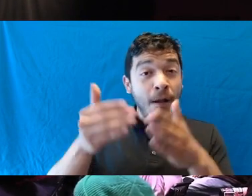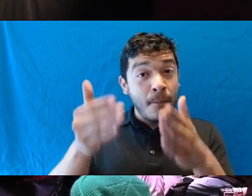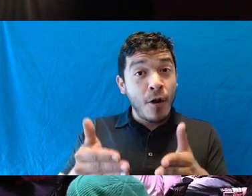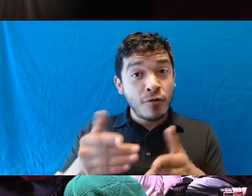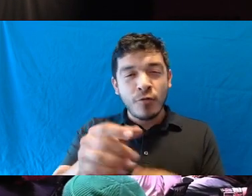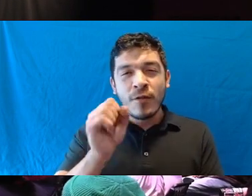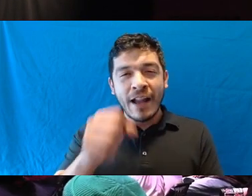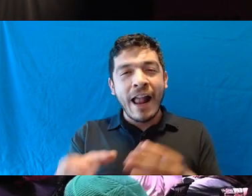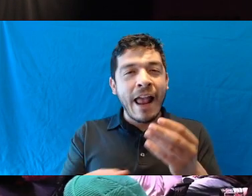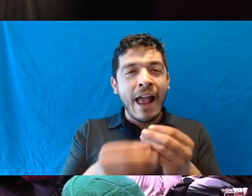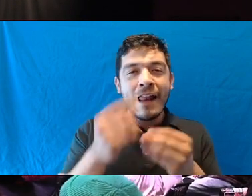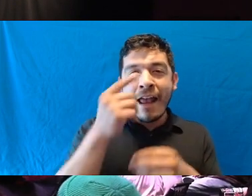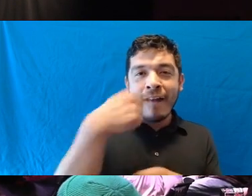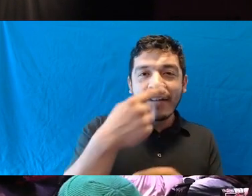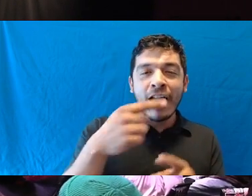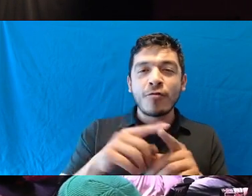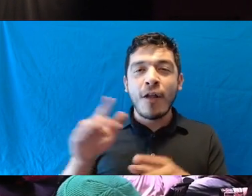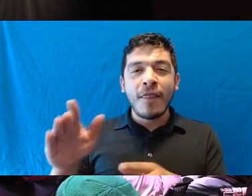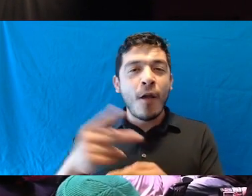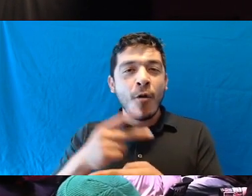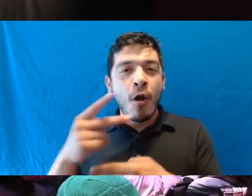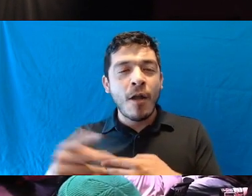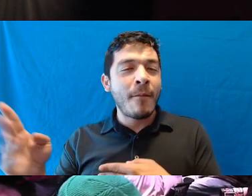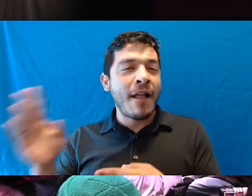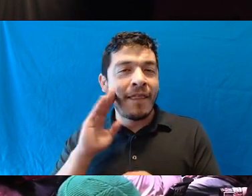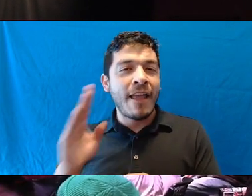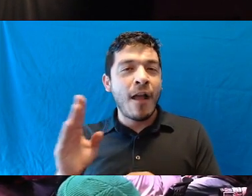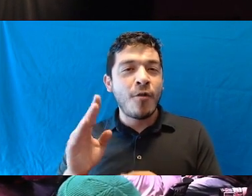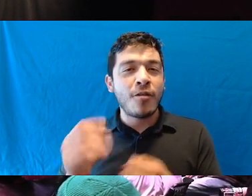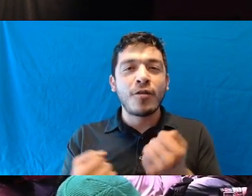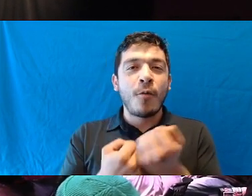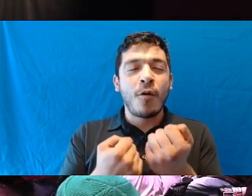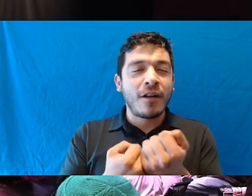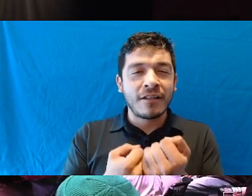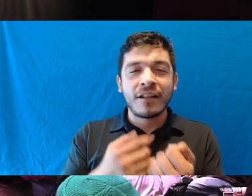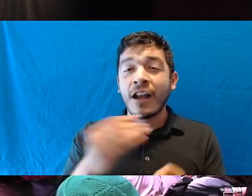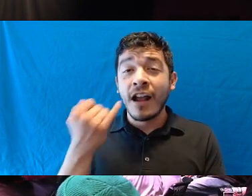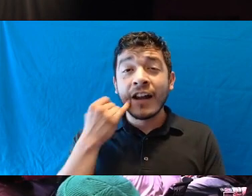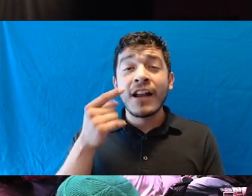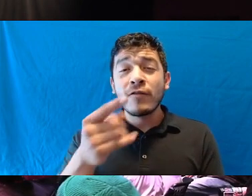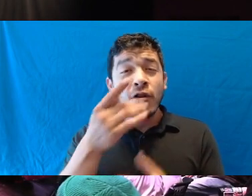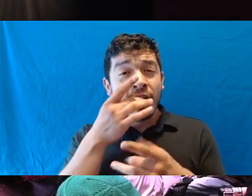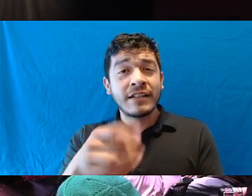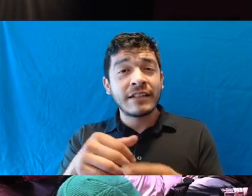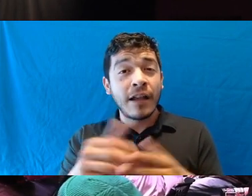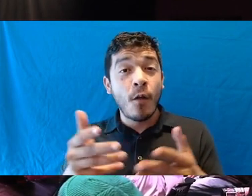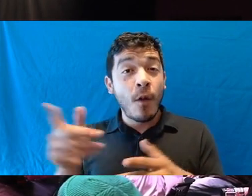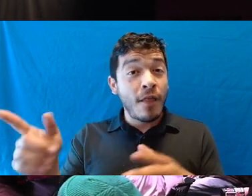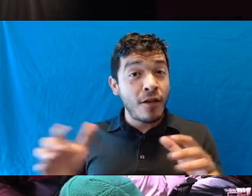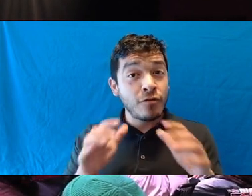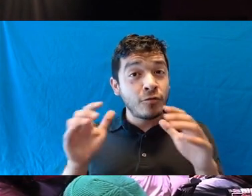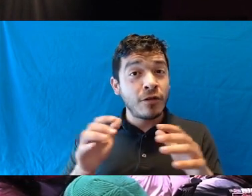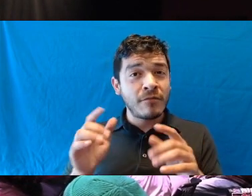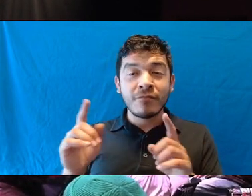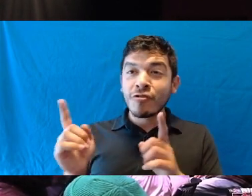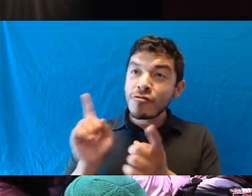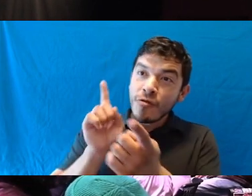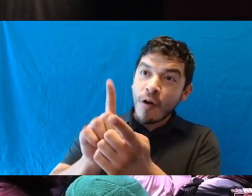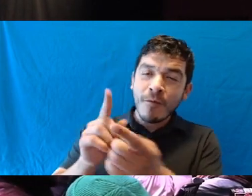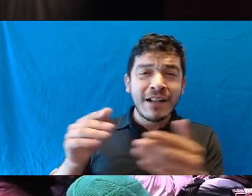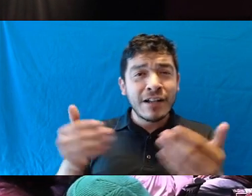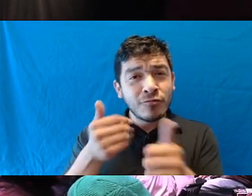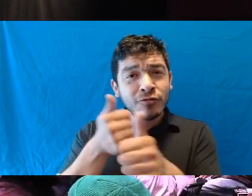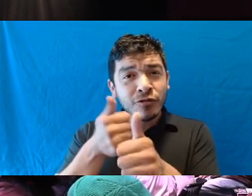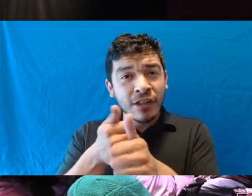that they're going to be championing. And if you are interested in what they're doing, go up to them, introduce yourself, tell them you want to